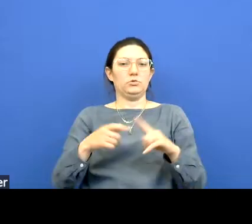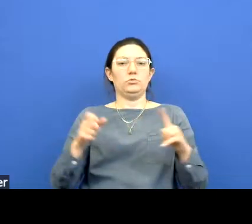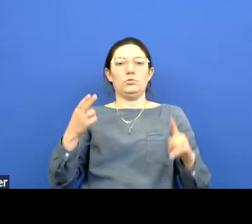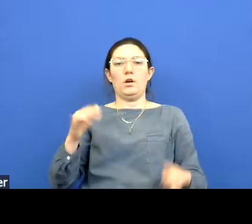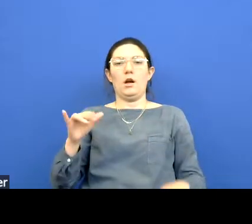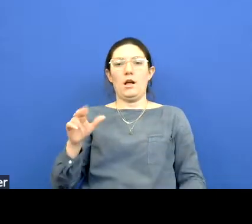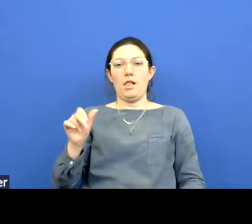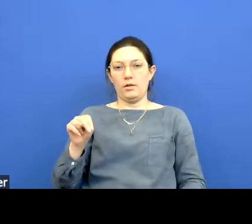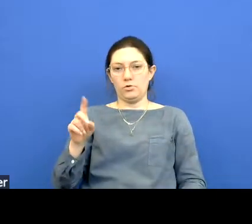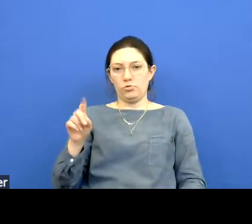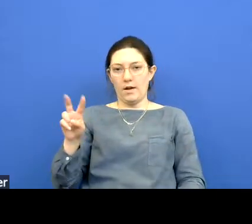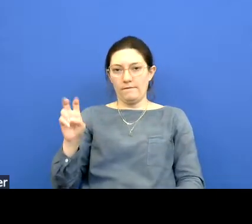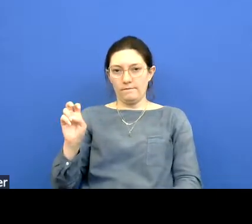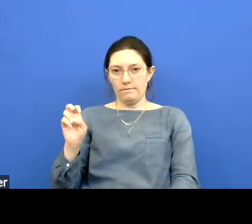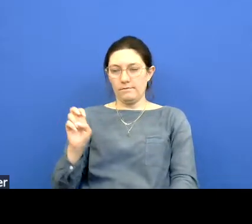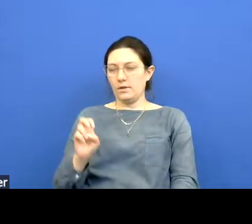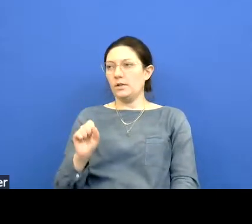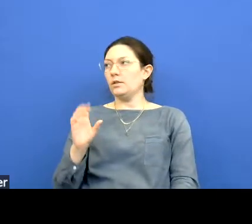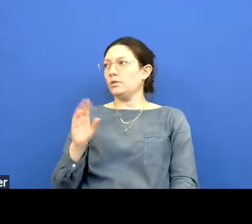bend.